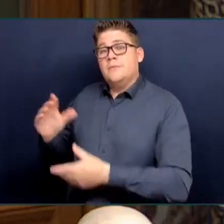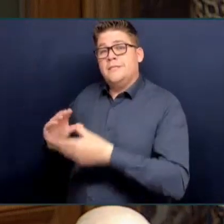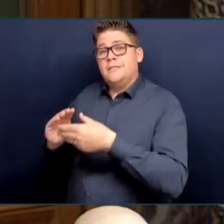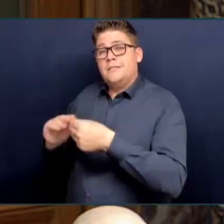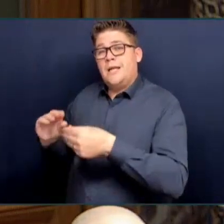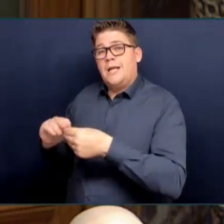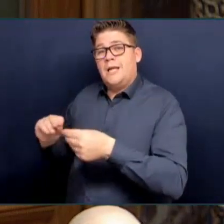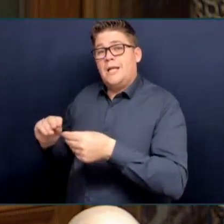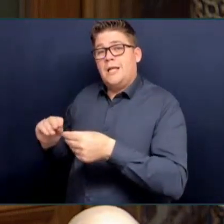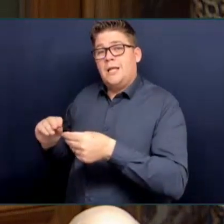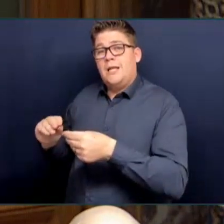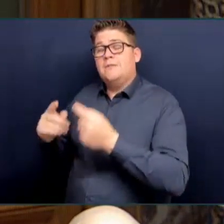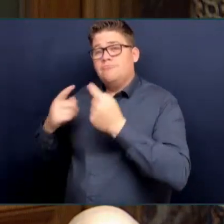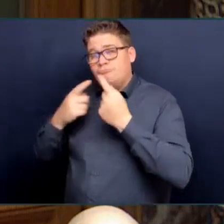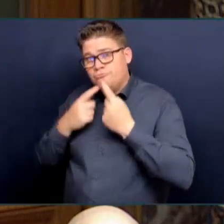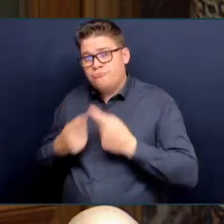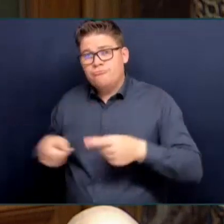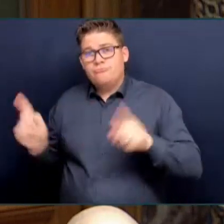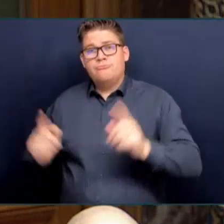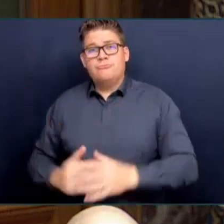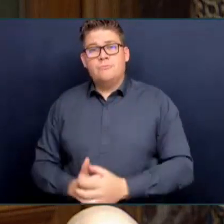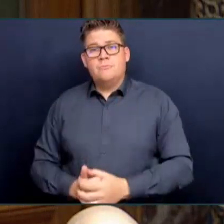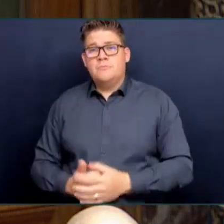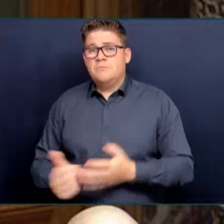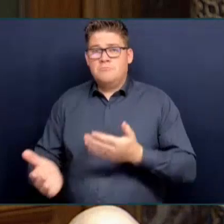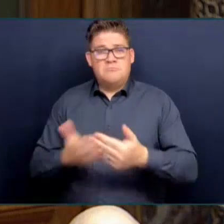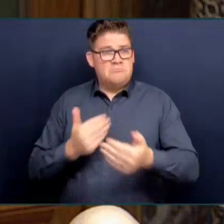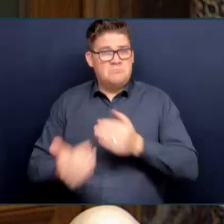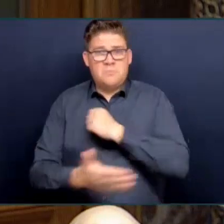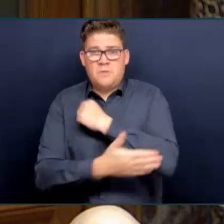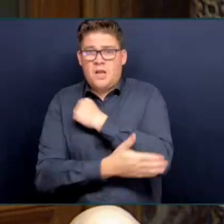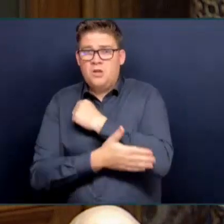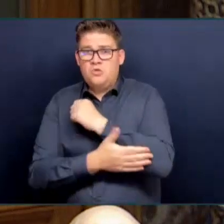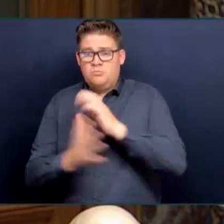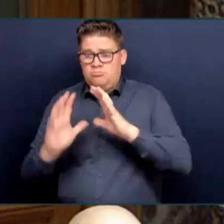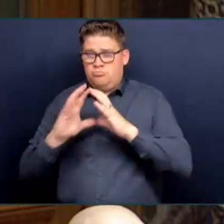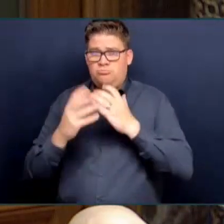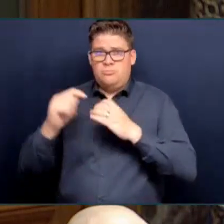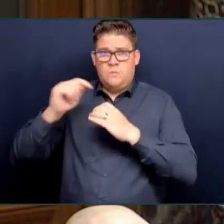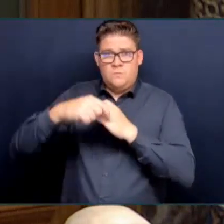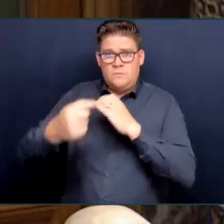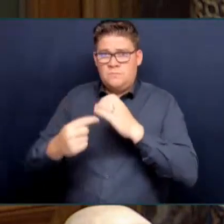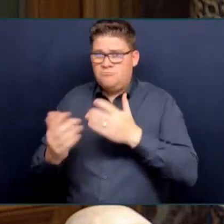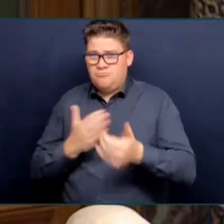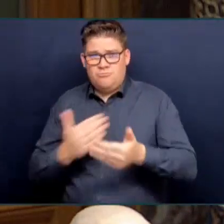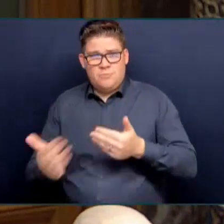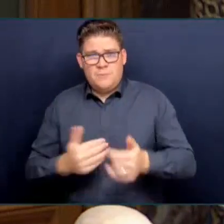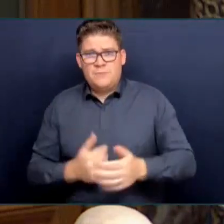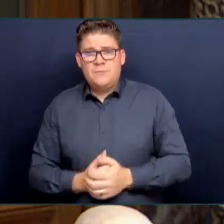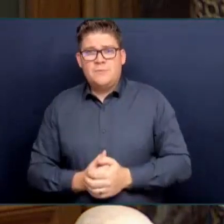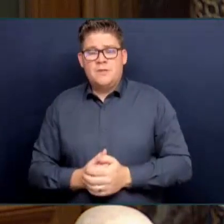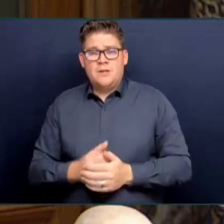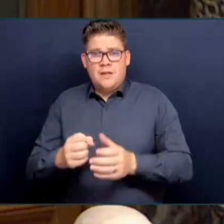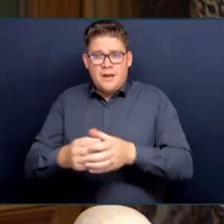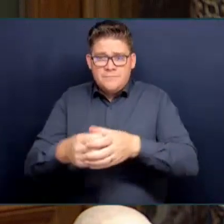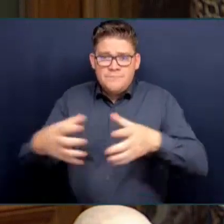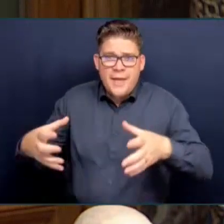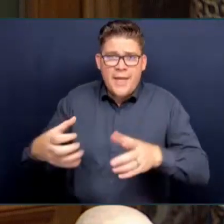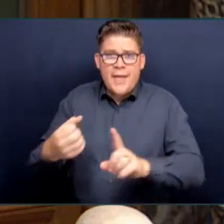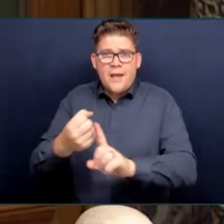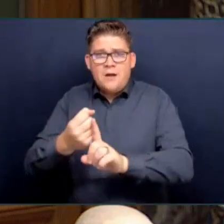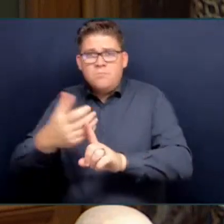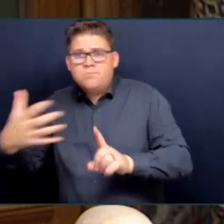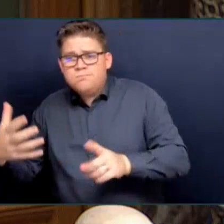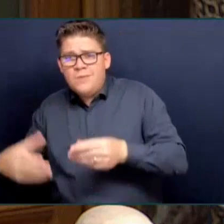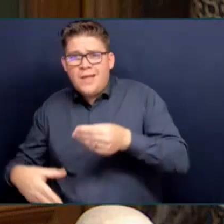and certainly not in BC, where we're nowhere near on track to meeting our emission targets in any way. So the